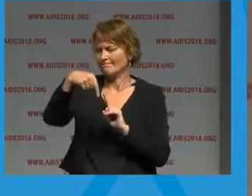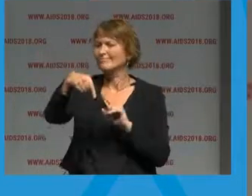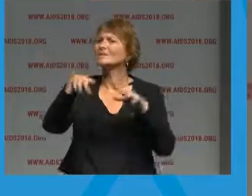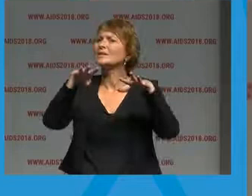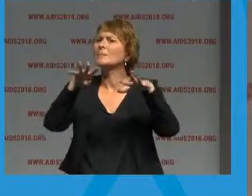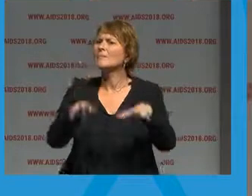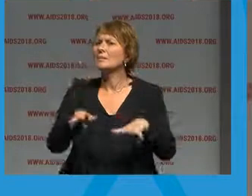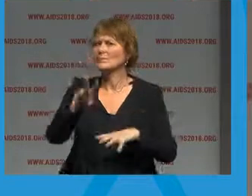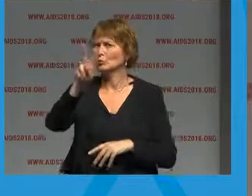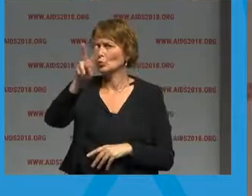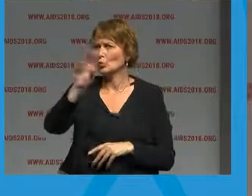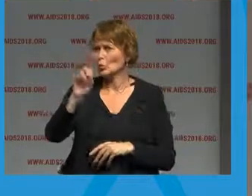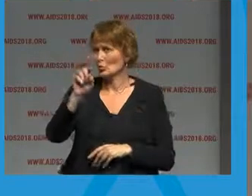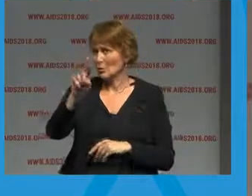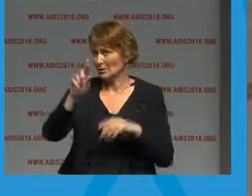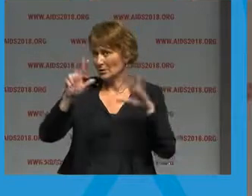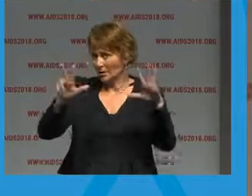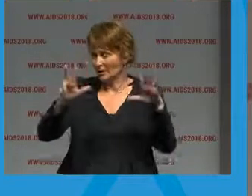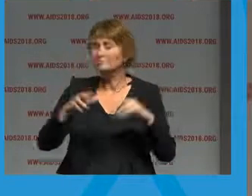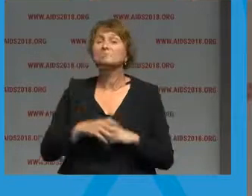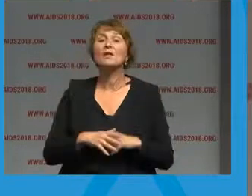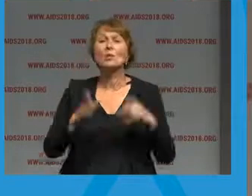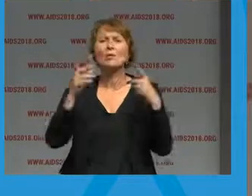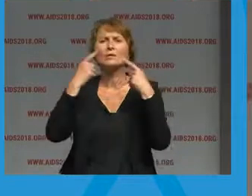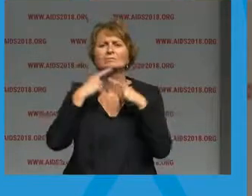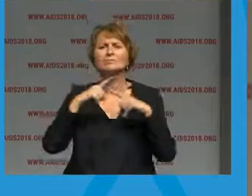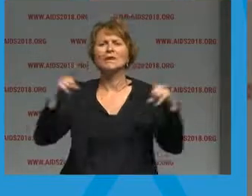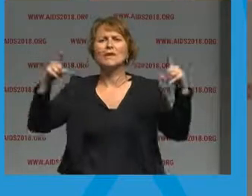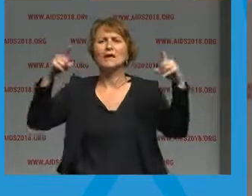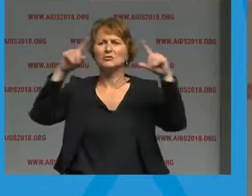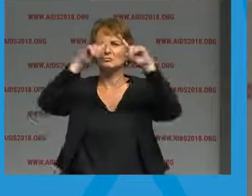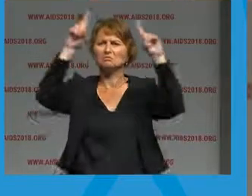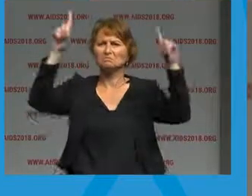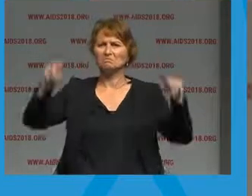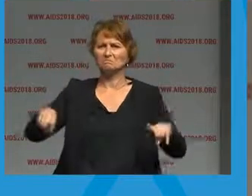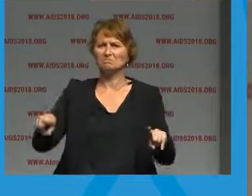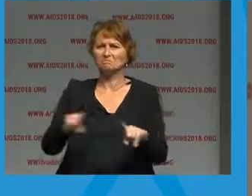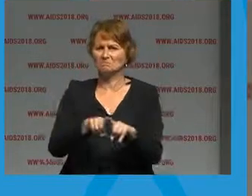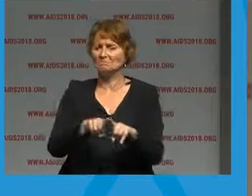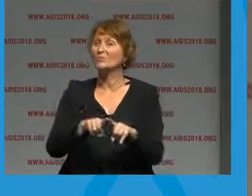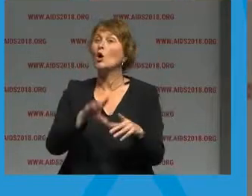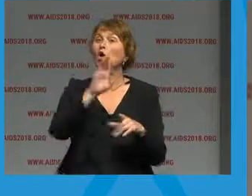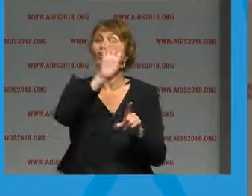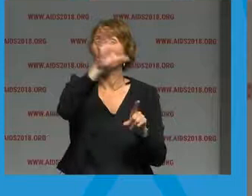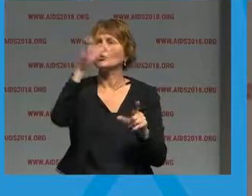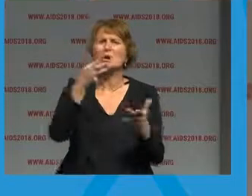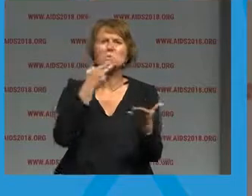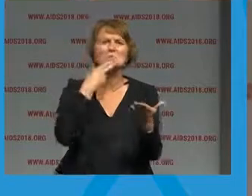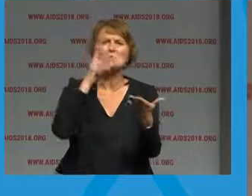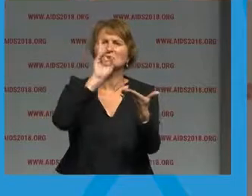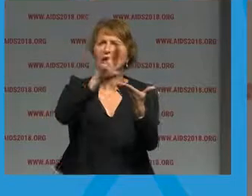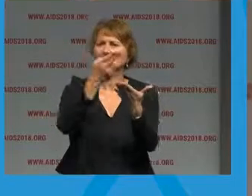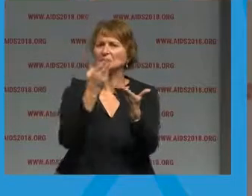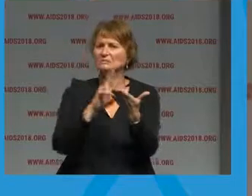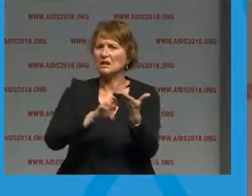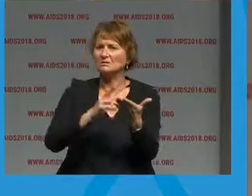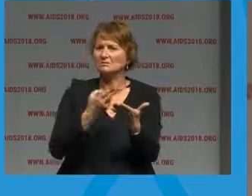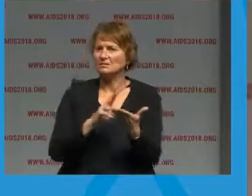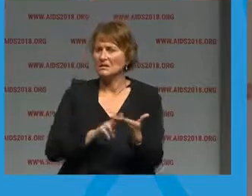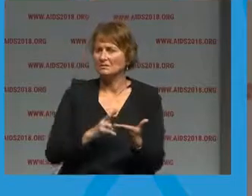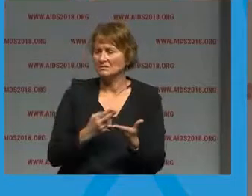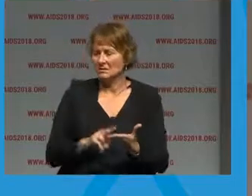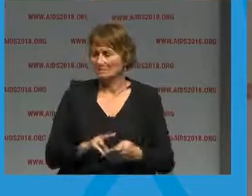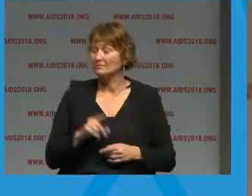2018. And there will be a declaration signed by all countries. The high-level meeting and